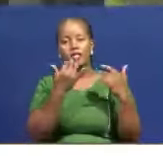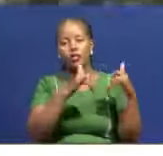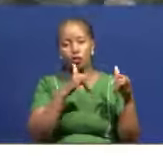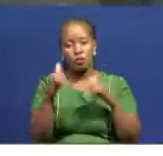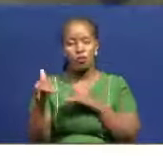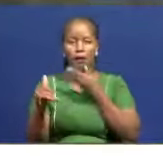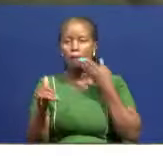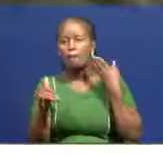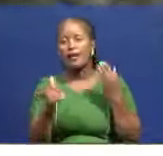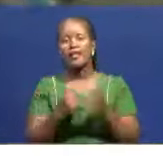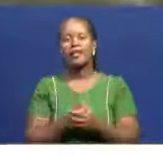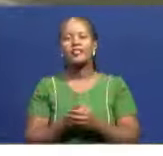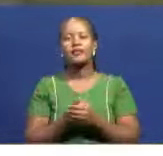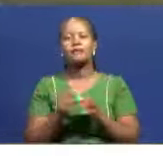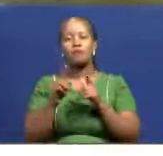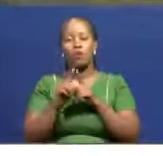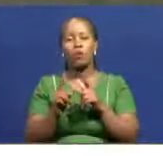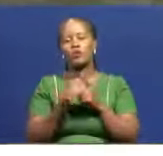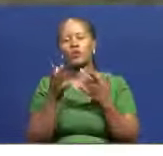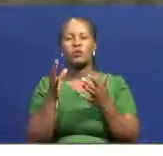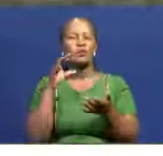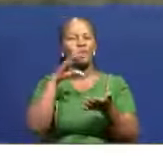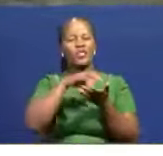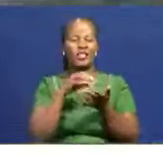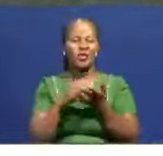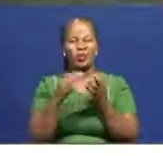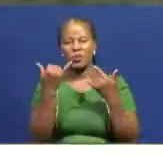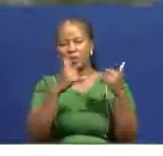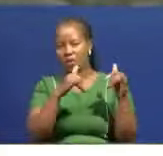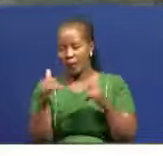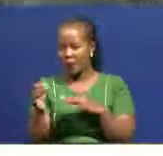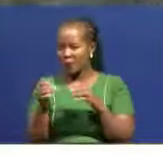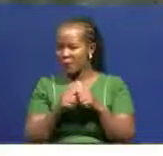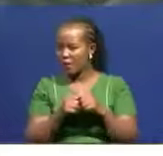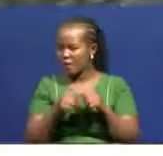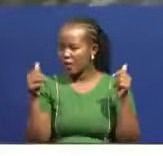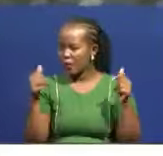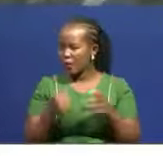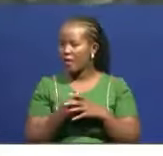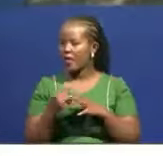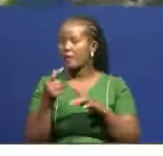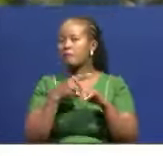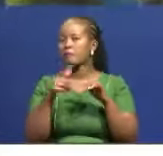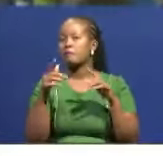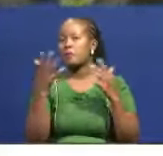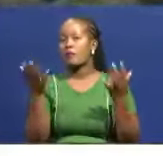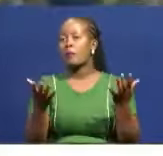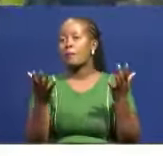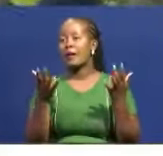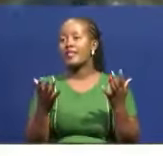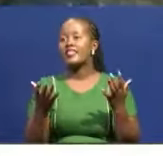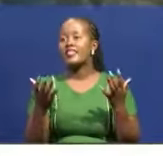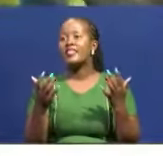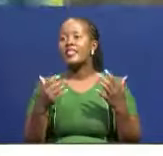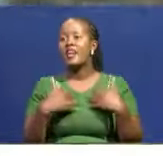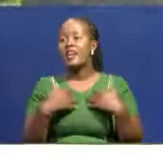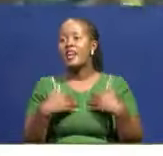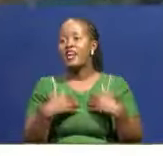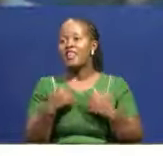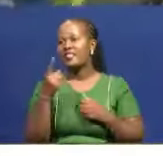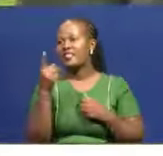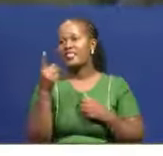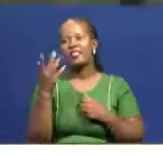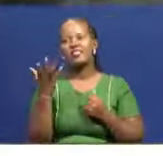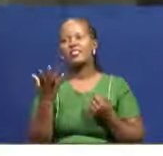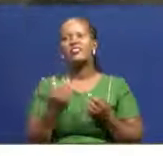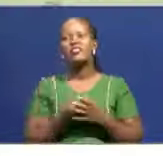The Cheetahs played the conditions really well. But if you look at who they had at scrum half, Samson Onsomu is still a